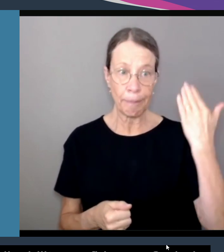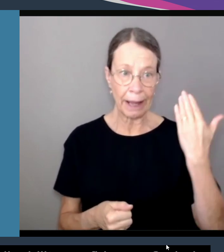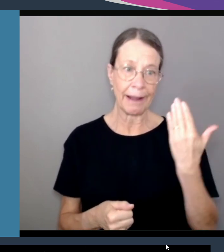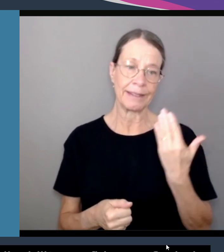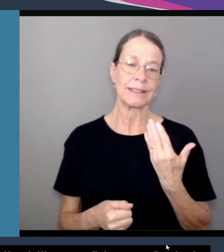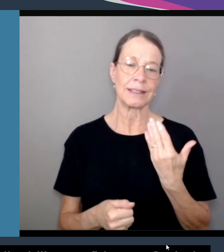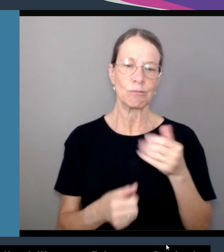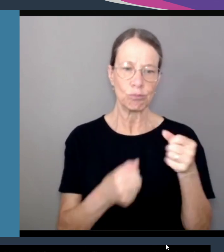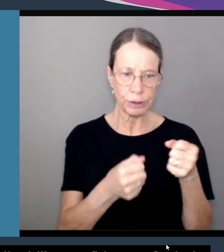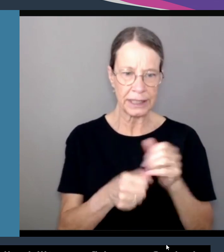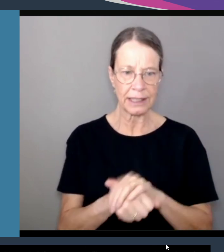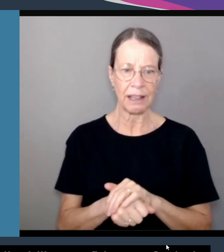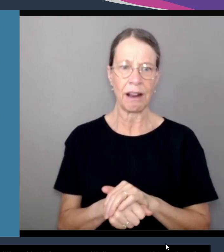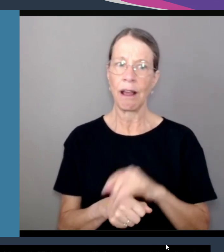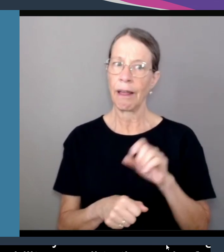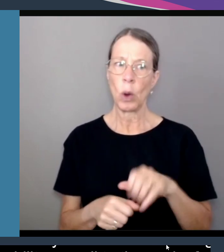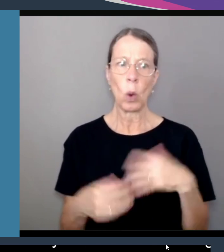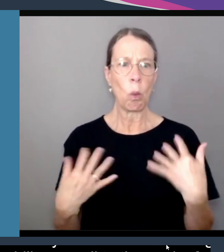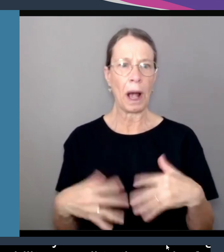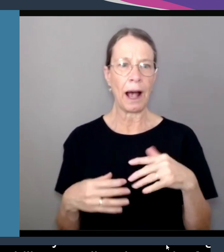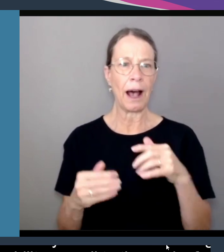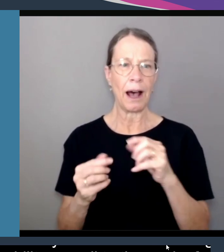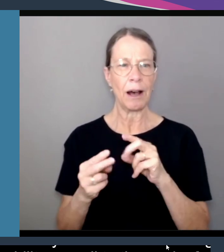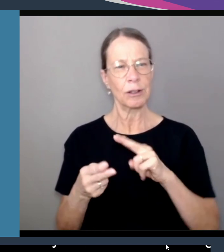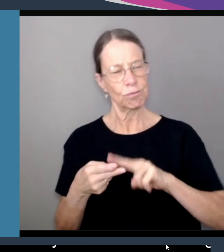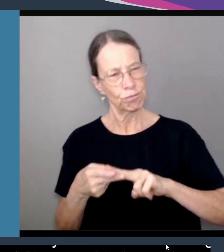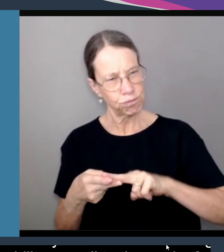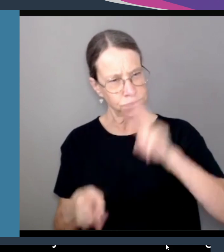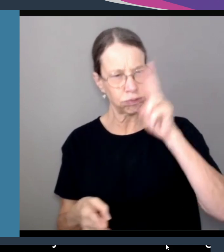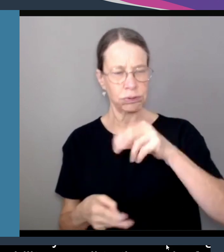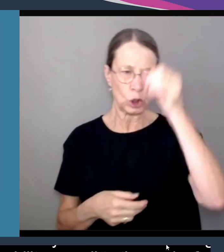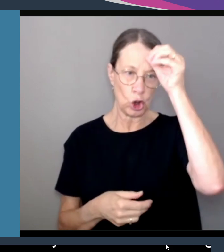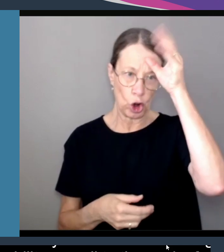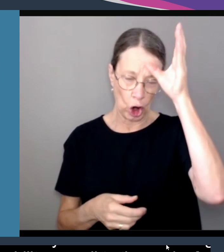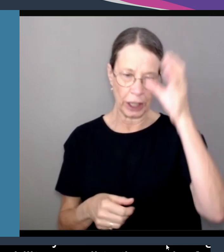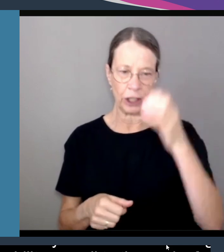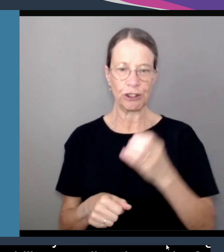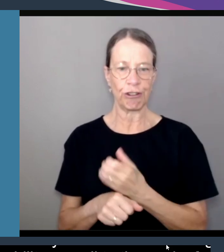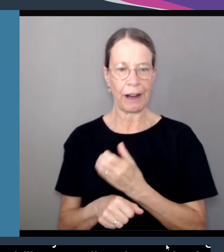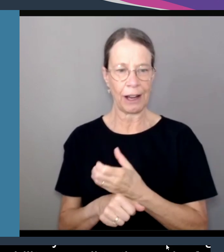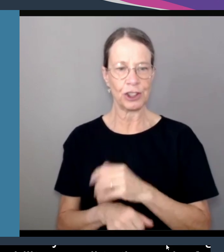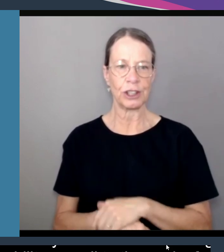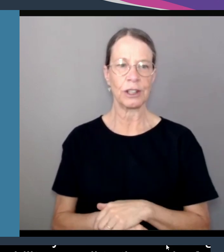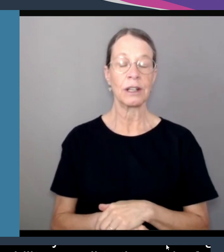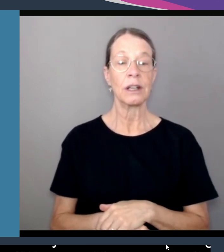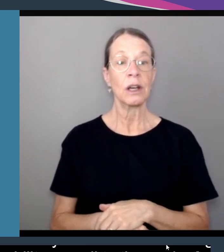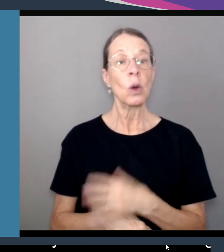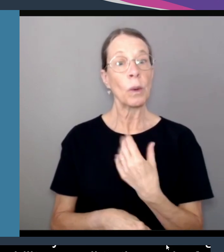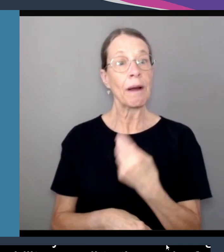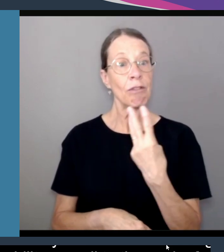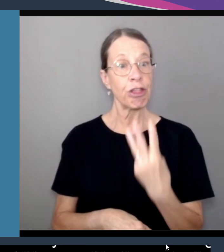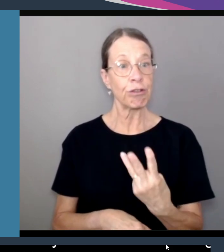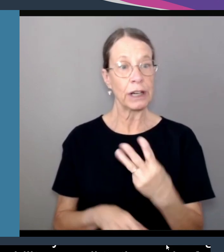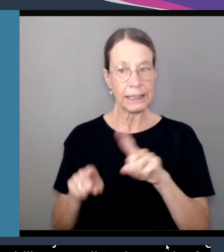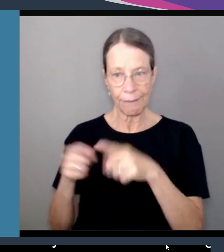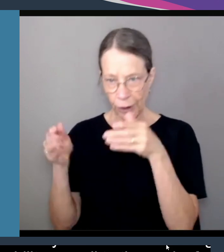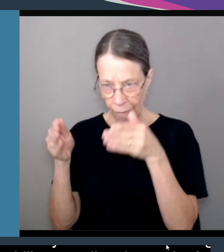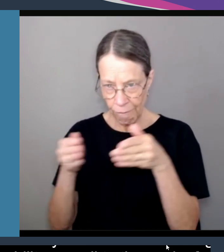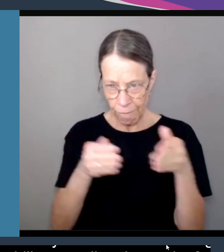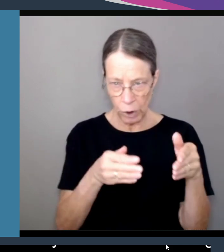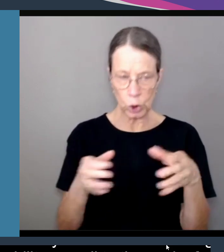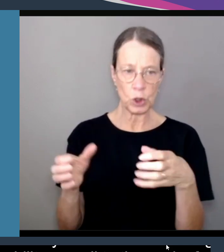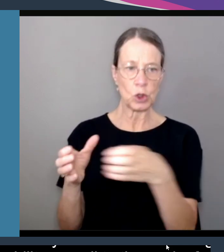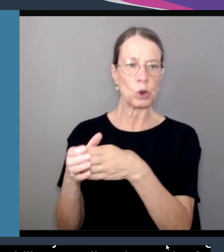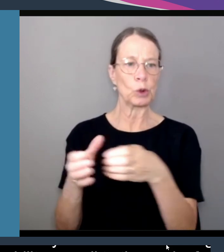real leap forward in knowledge creation. We're conducting 3 focus groups and we're working